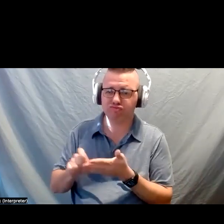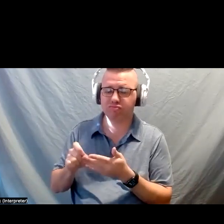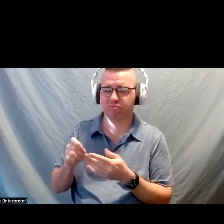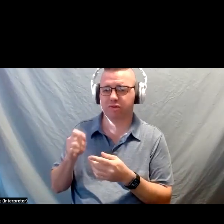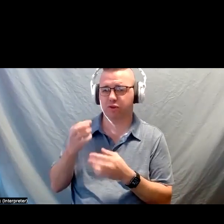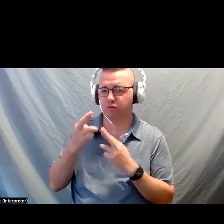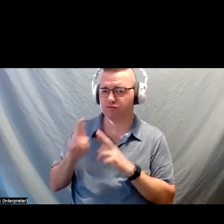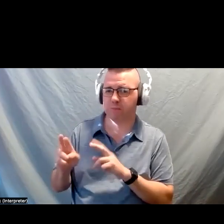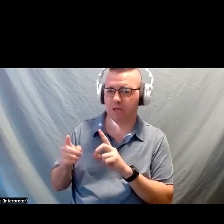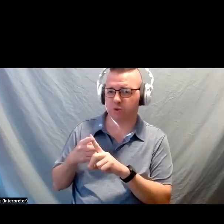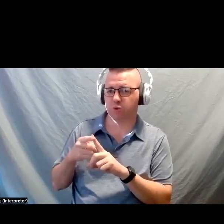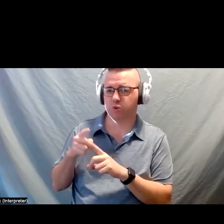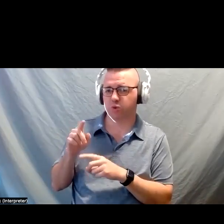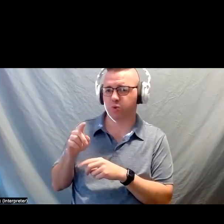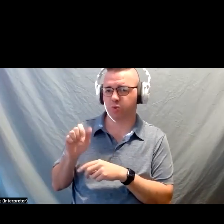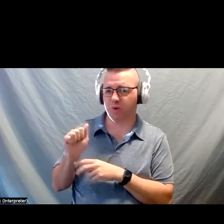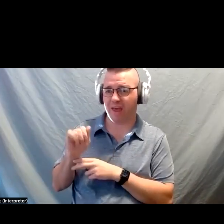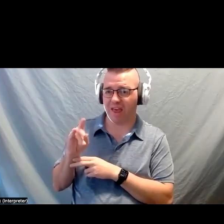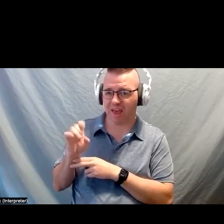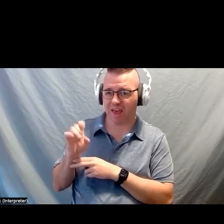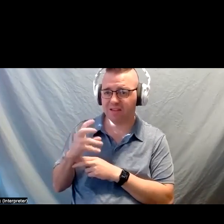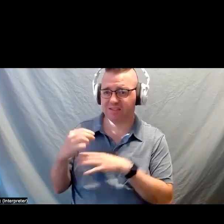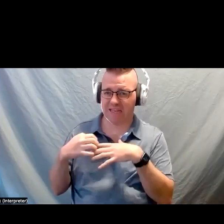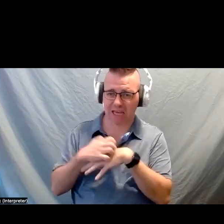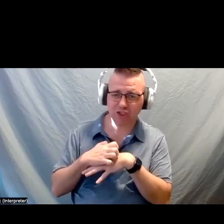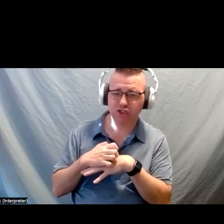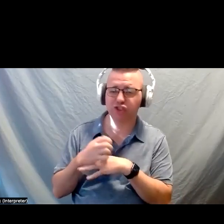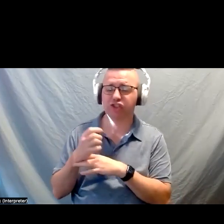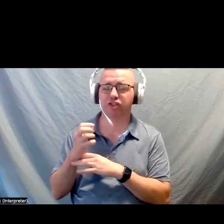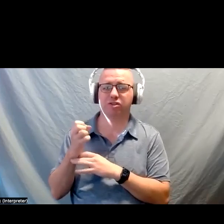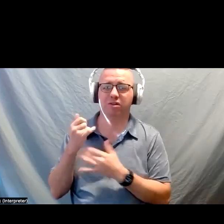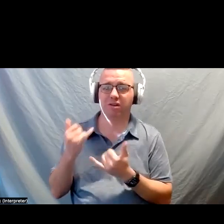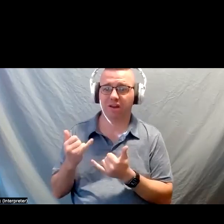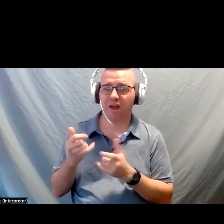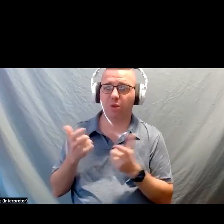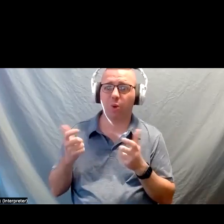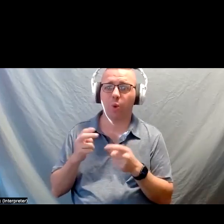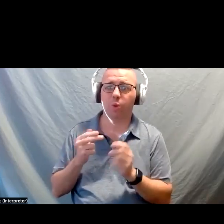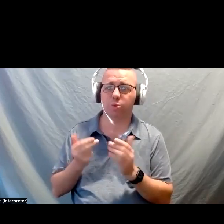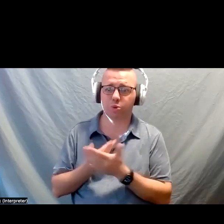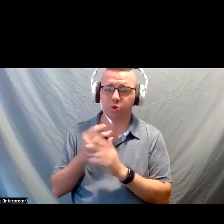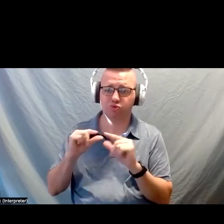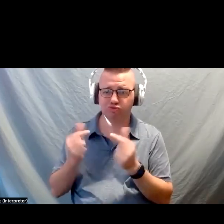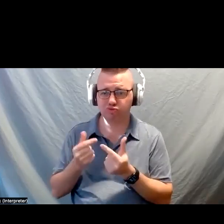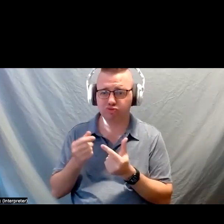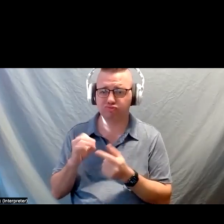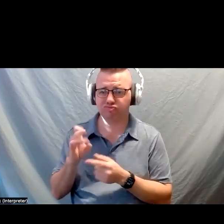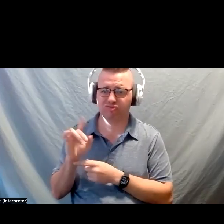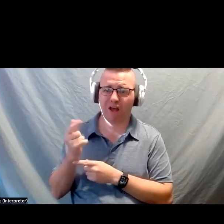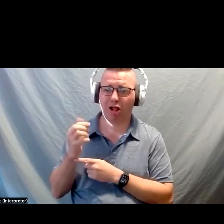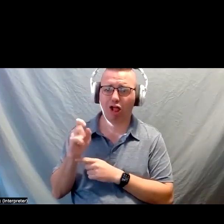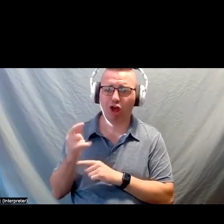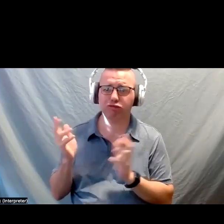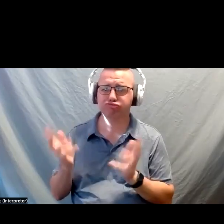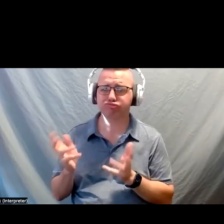and earlier continuously to cancer. We have now a whole new arena of dialogue